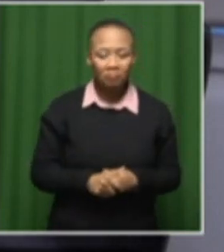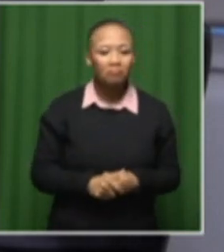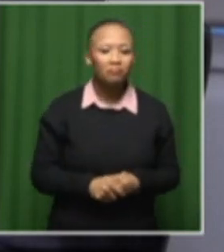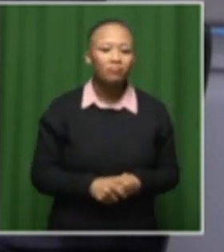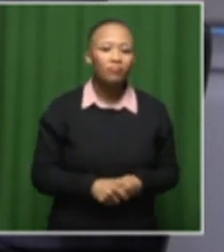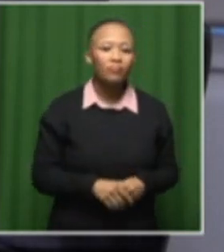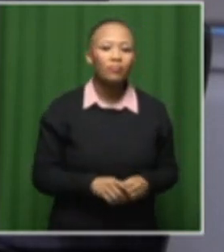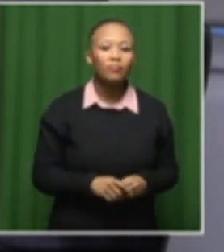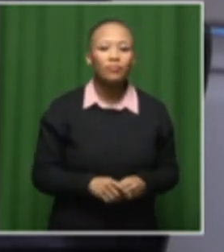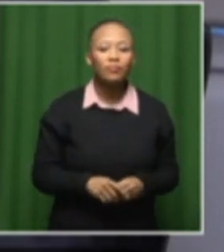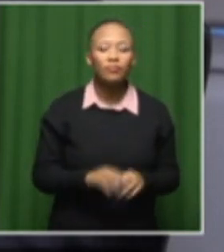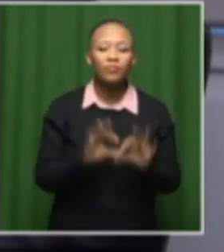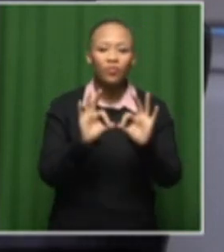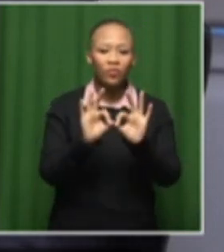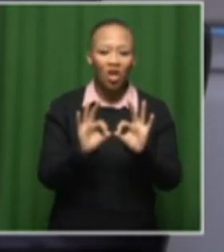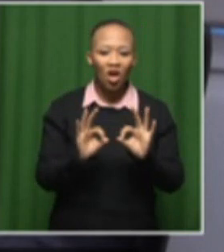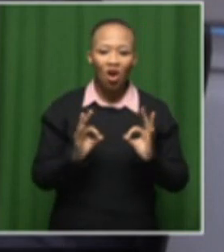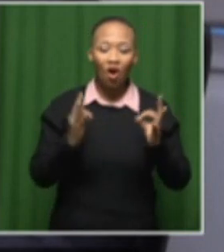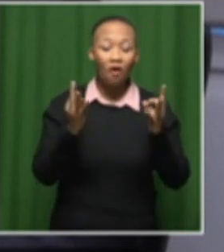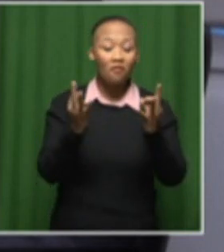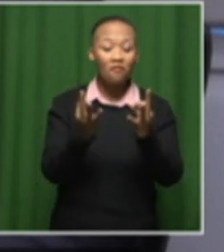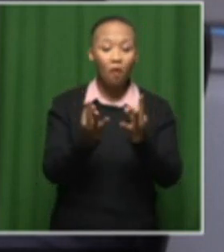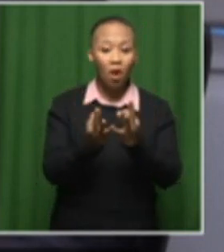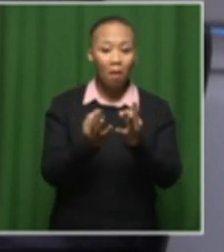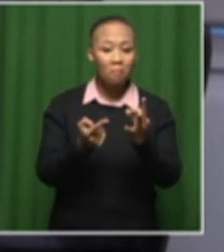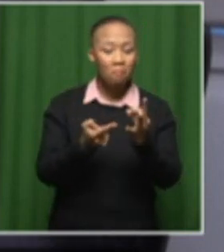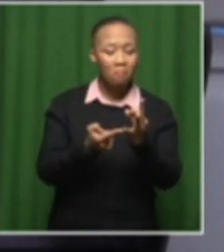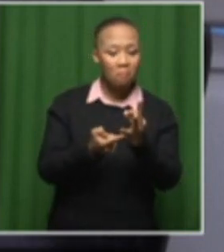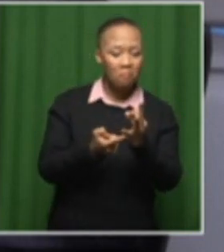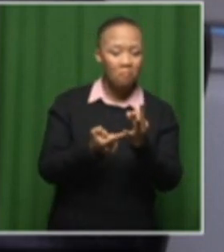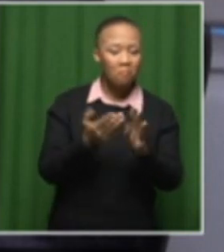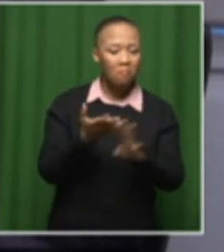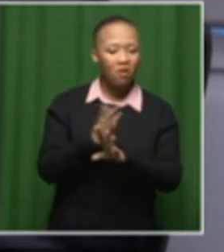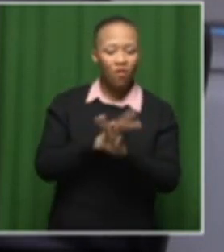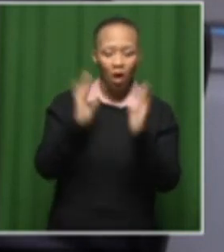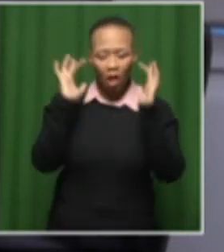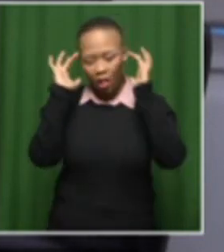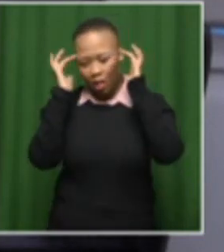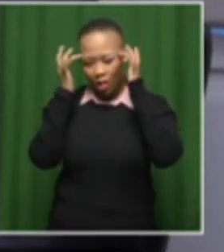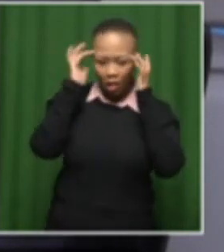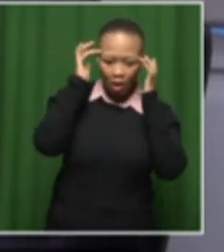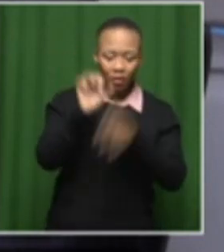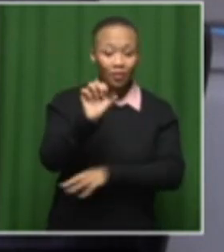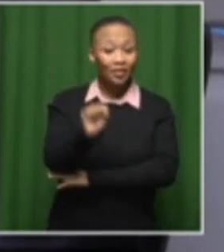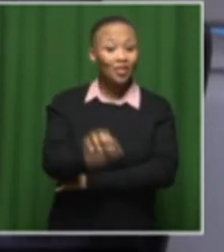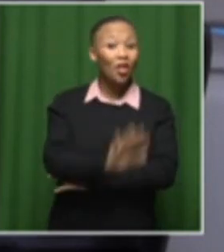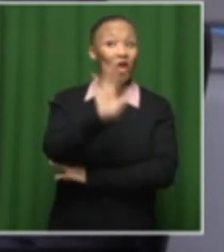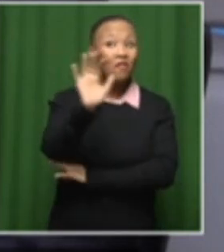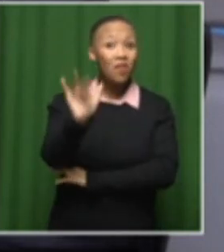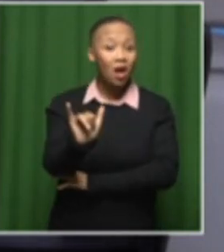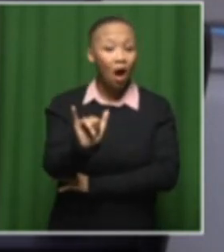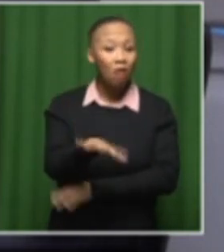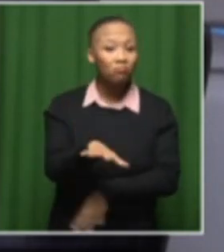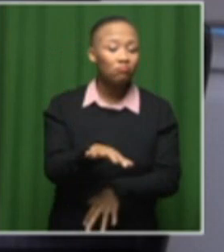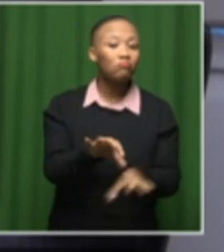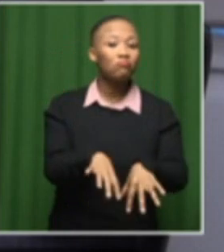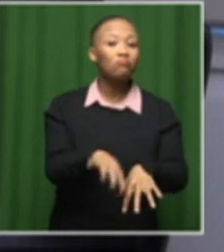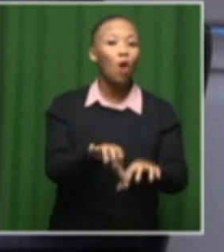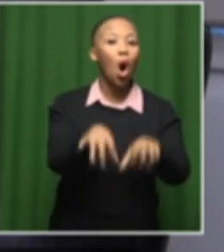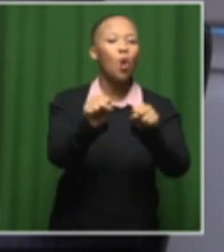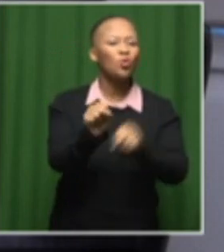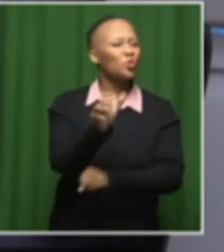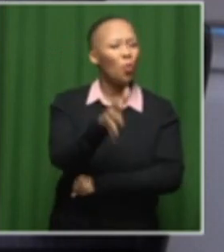Forum, which there was a doubt whether it would be held in South Africa, is now going to be held in November. Minister